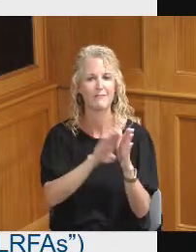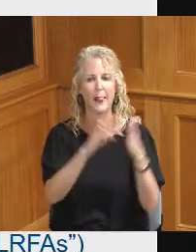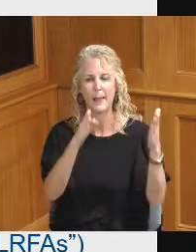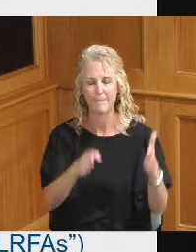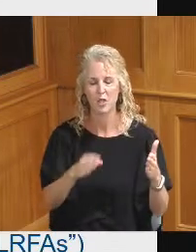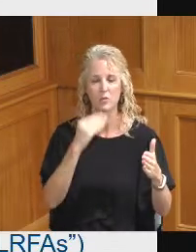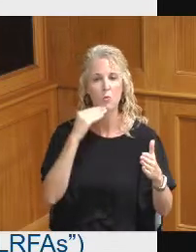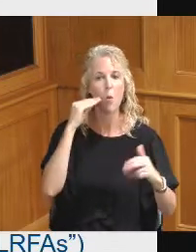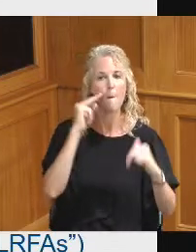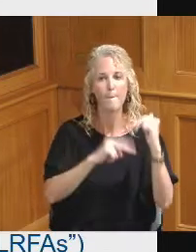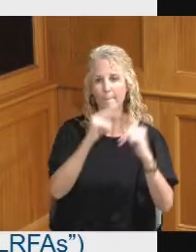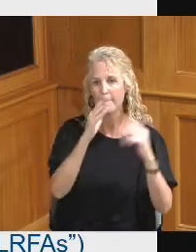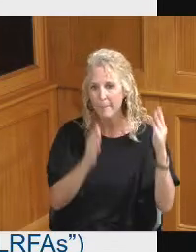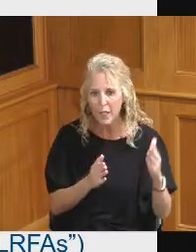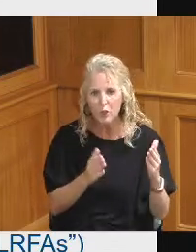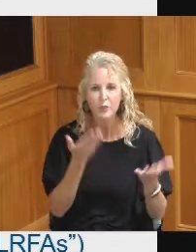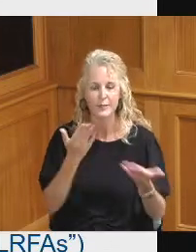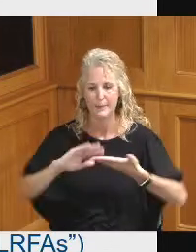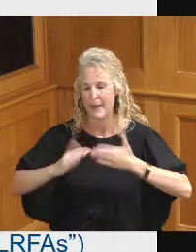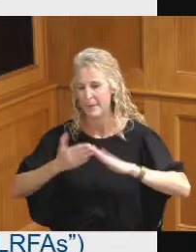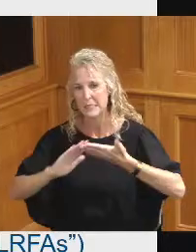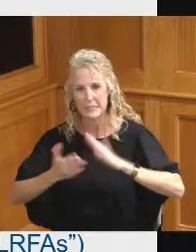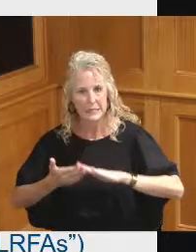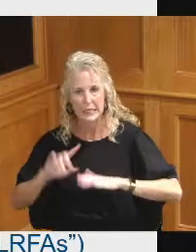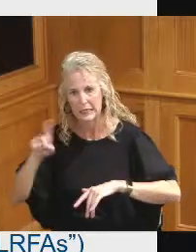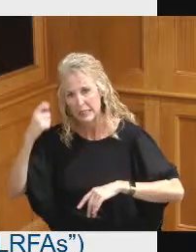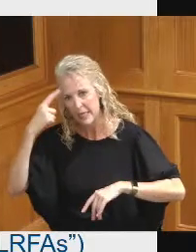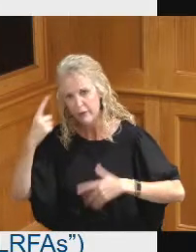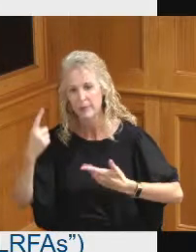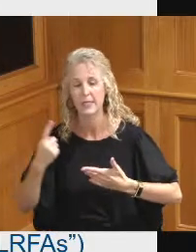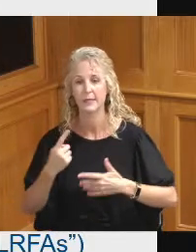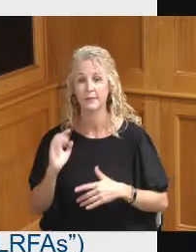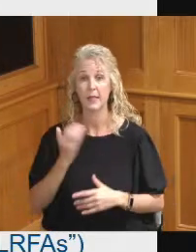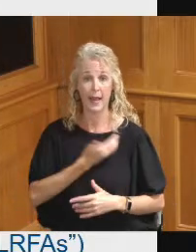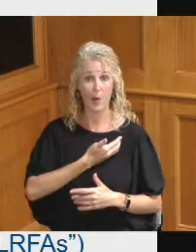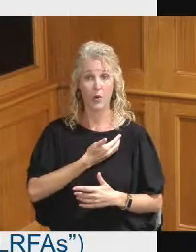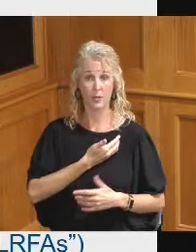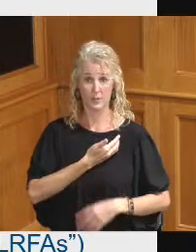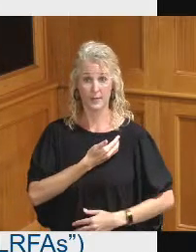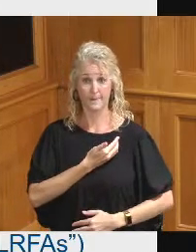cases municipalities and townships, have